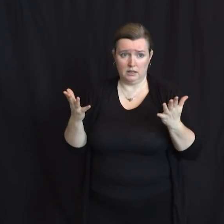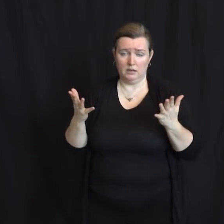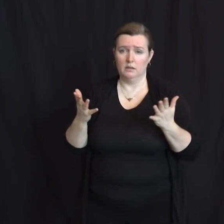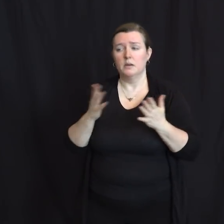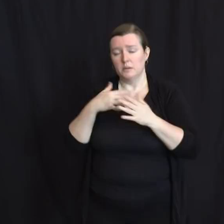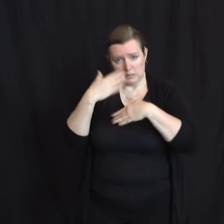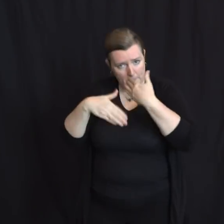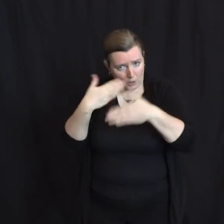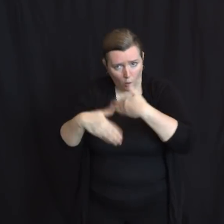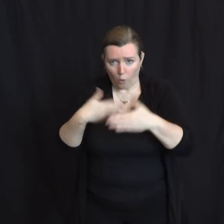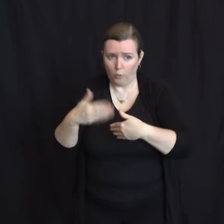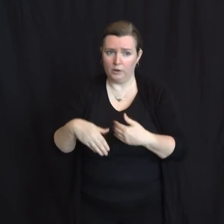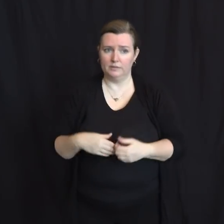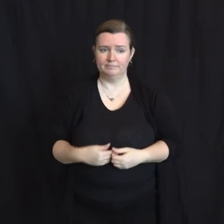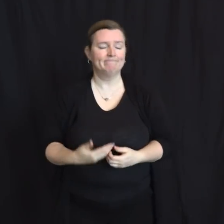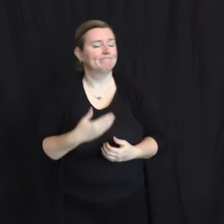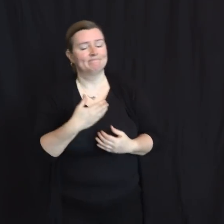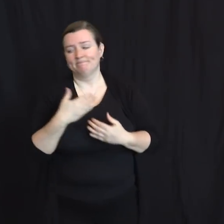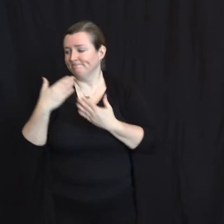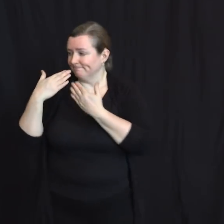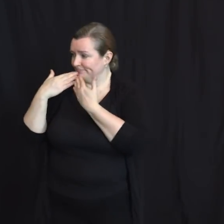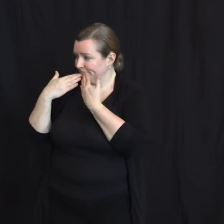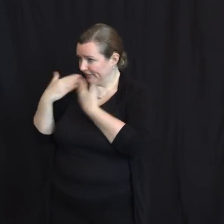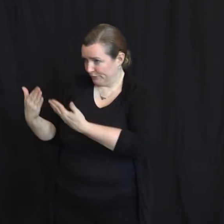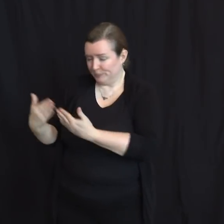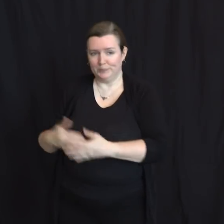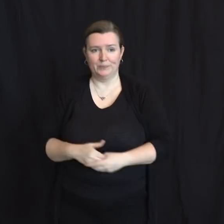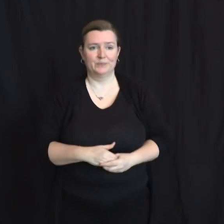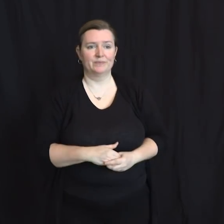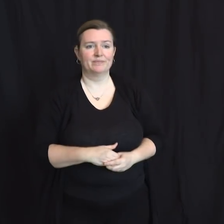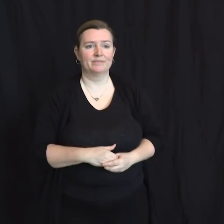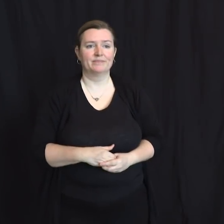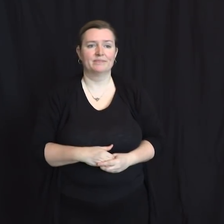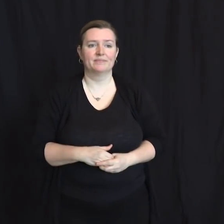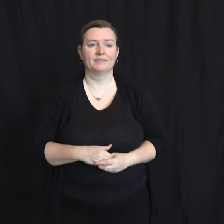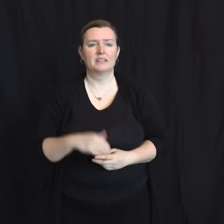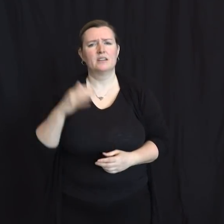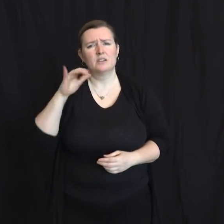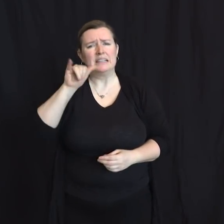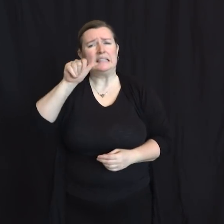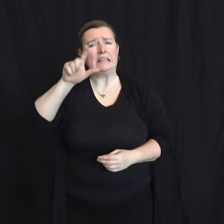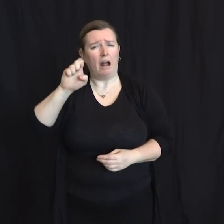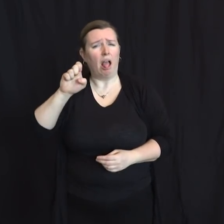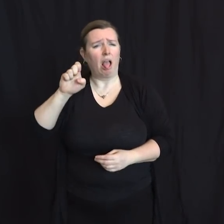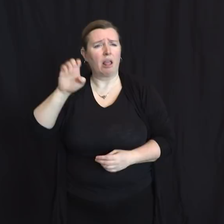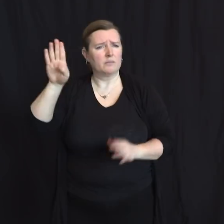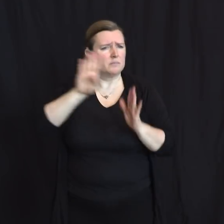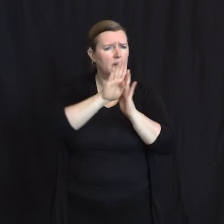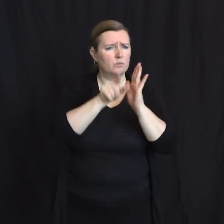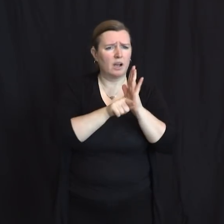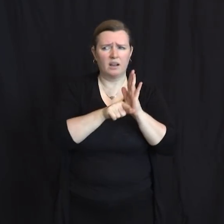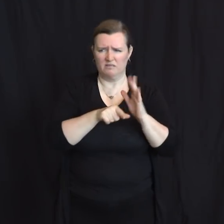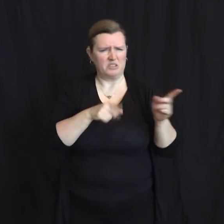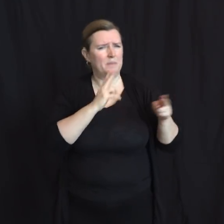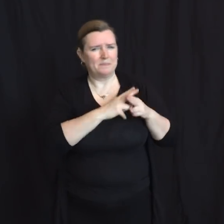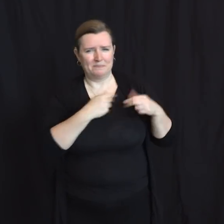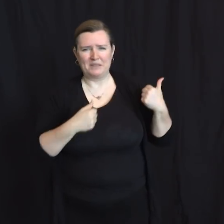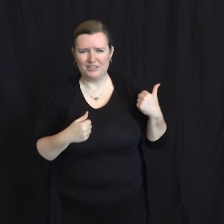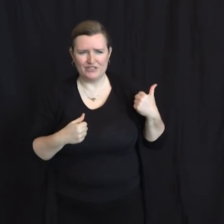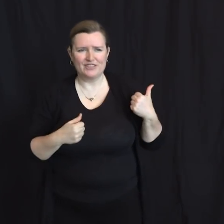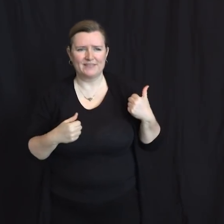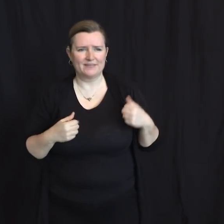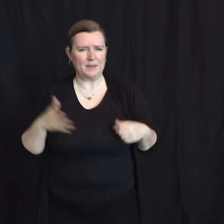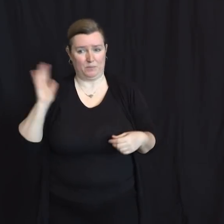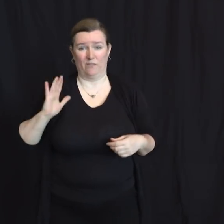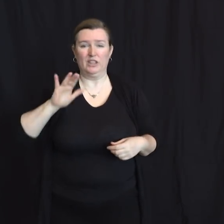Brian, thank you. I noted Yale is in your background, so I wasn't surprised that Yale put a paper out yesterday